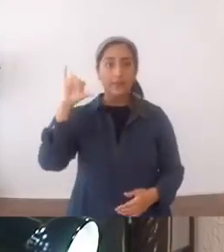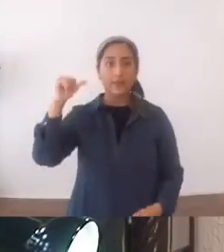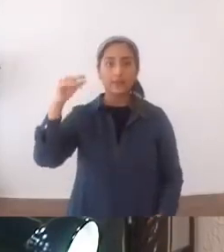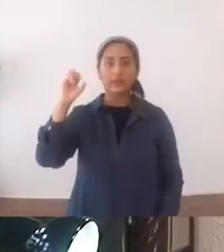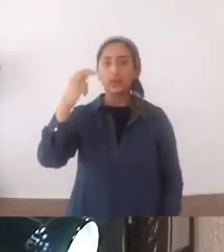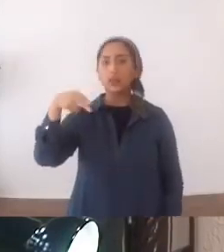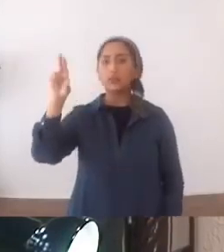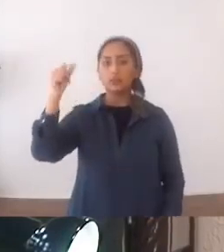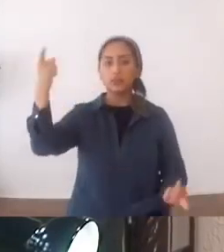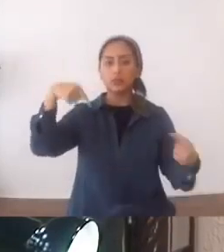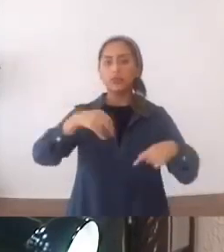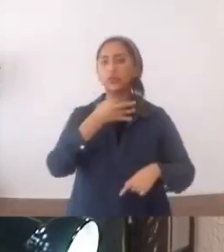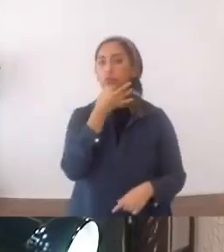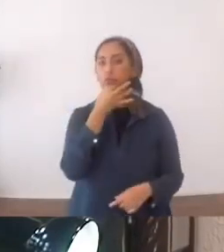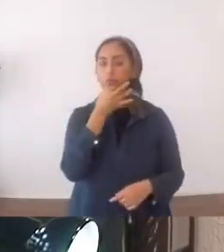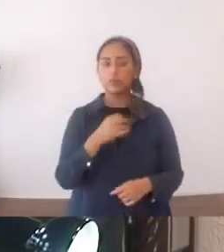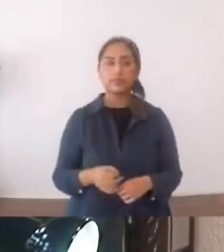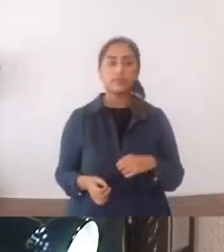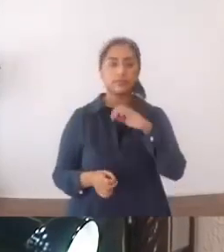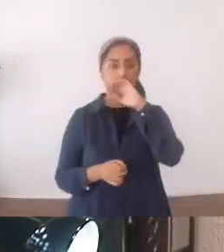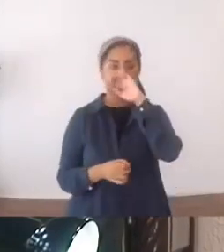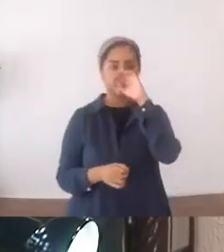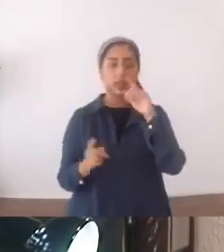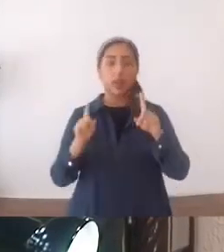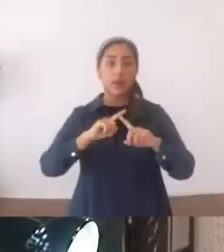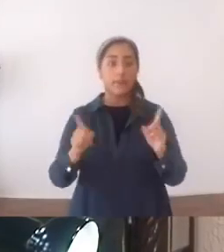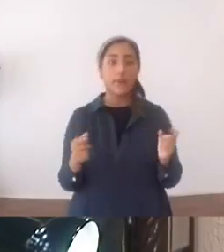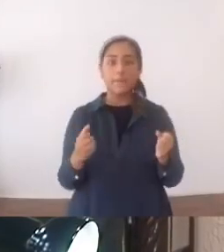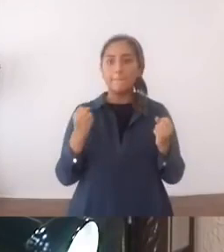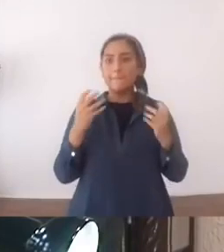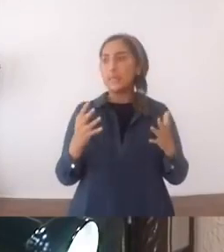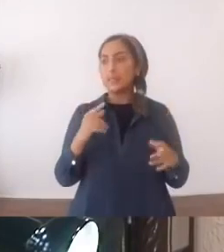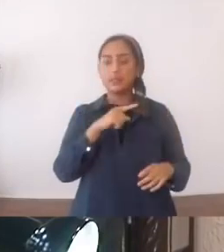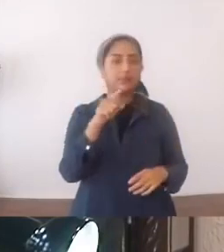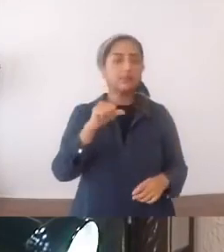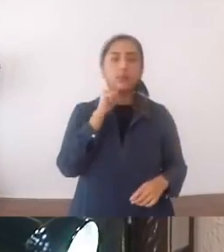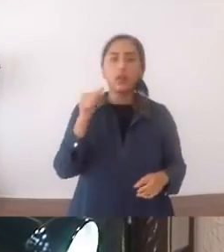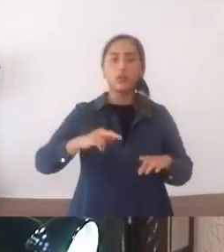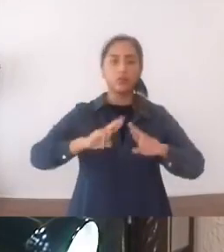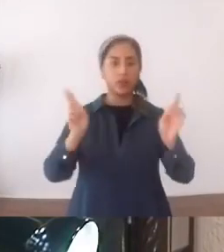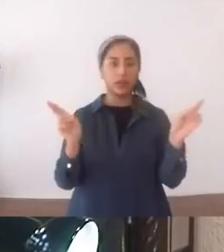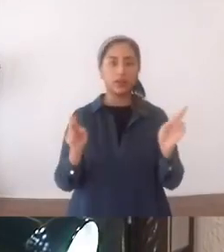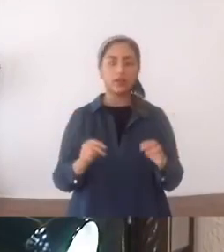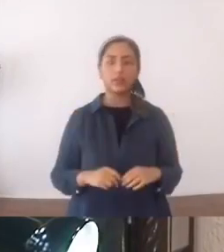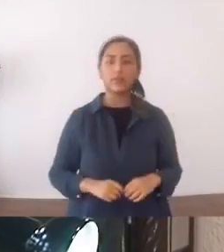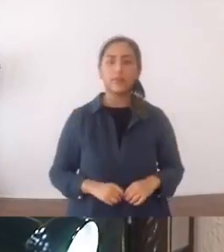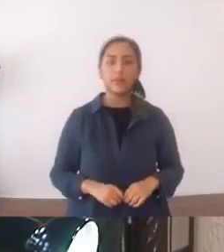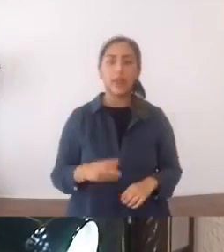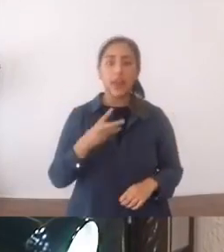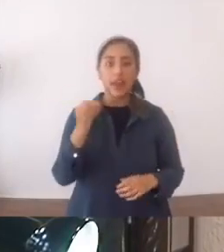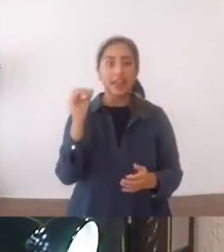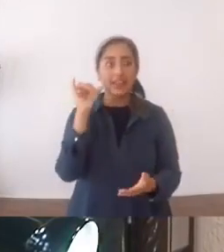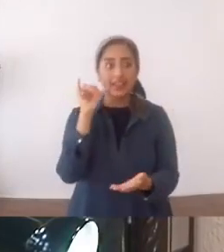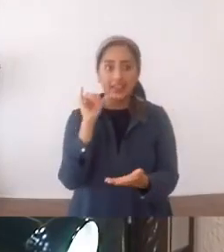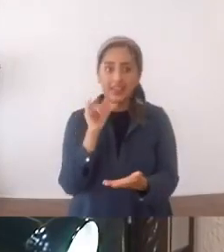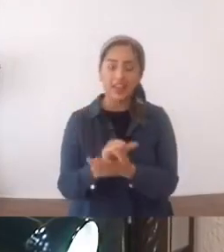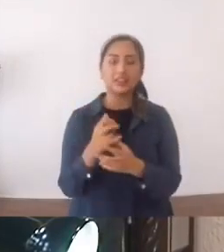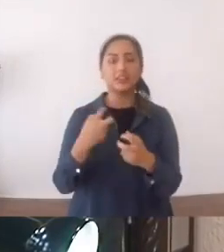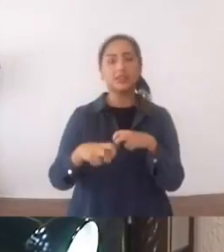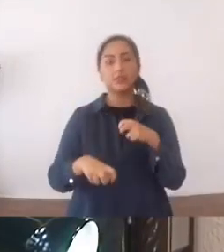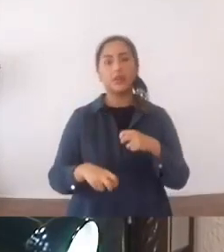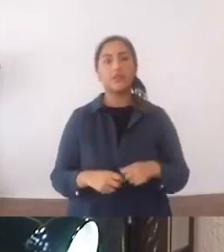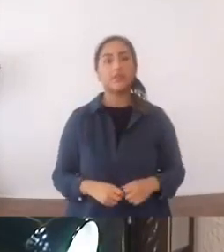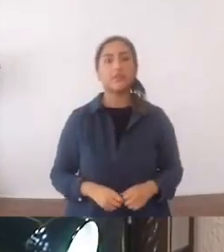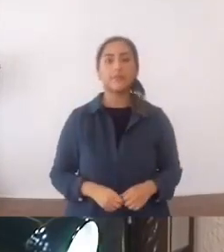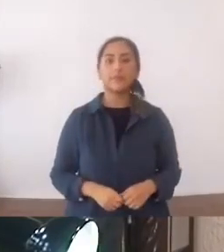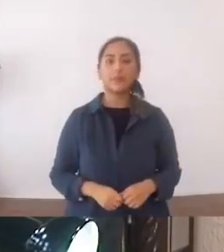tengo No. alegría porque viene Yahshua pronto. I am happy because Joshua is coming soon. Sin embargo, muchos no están preparados Nevertheless, many are not y ready. ese